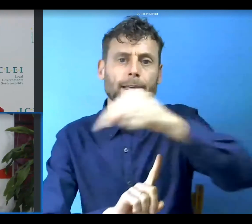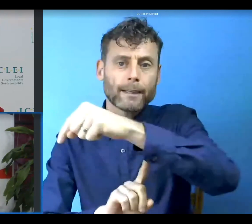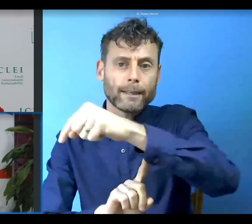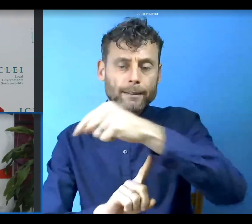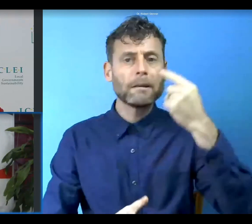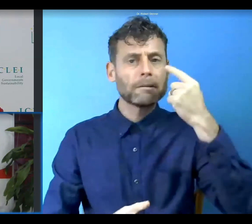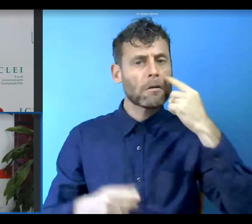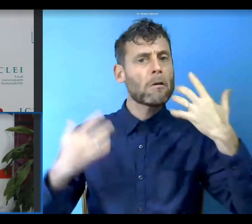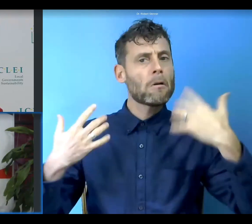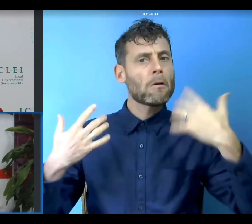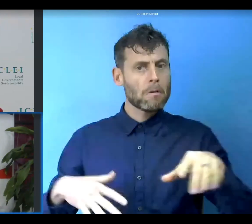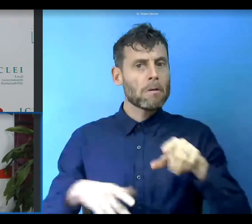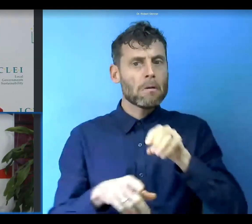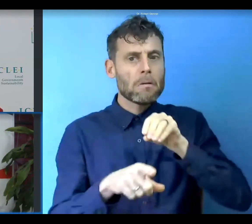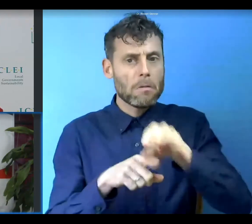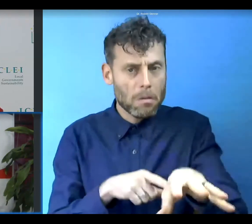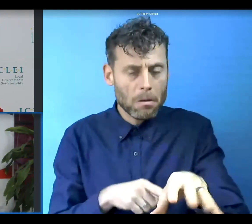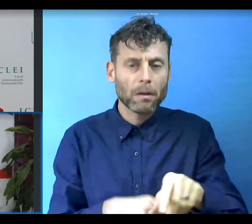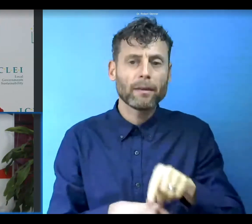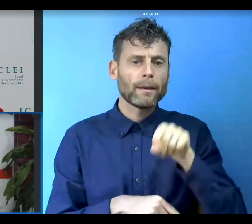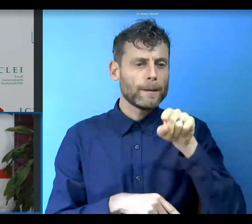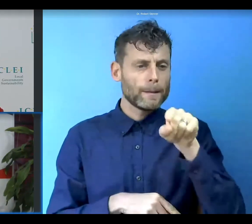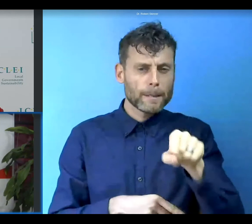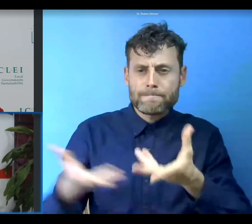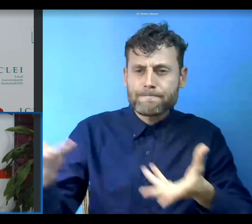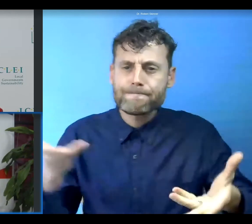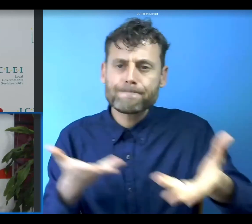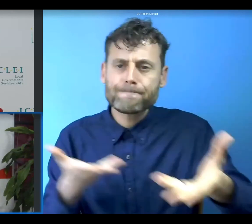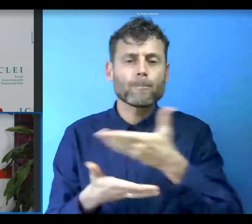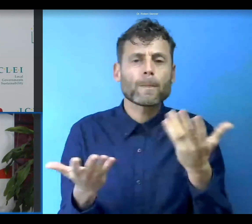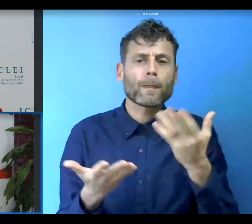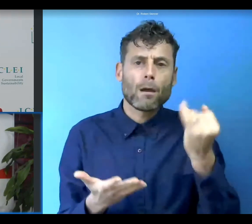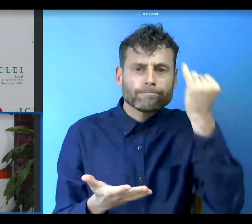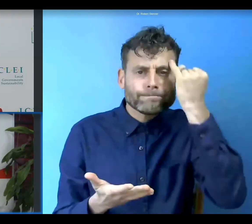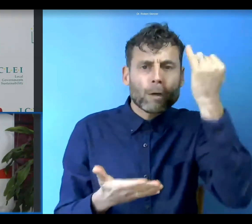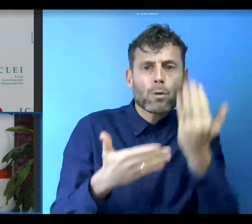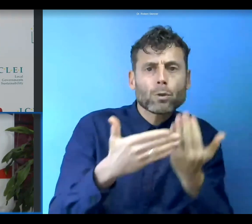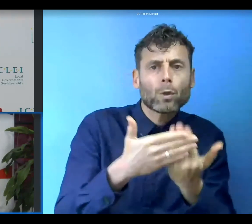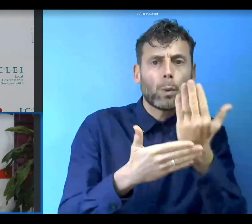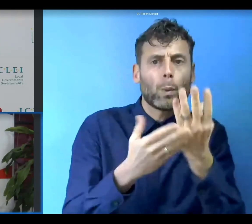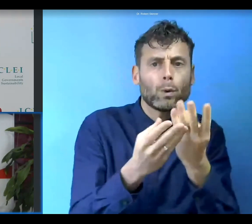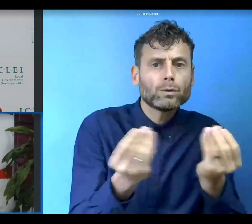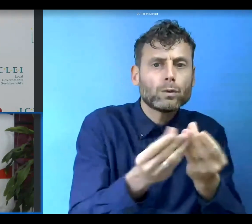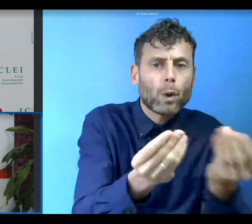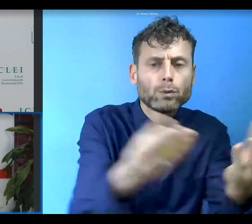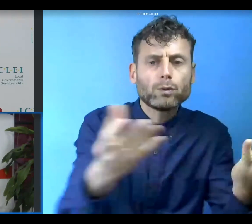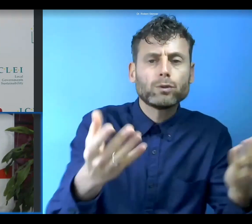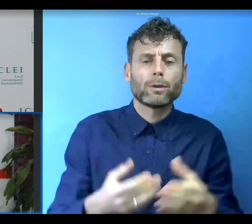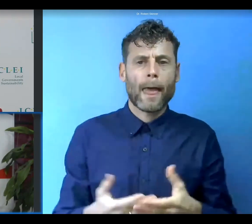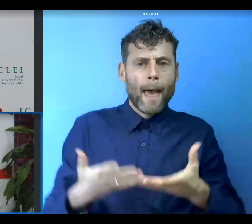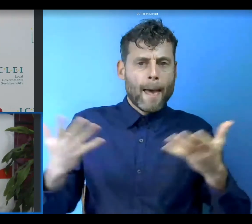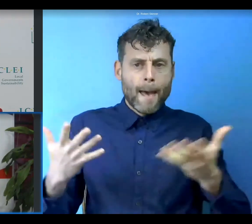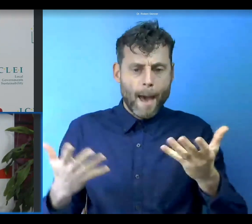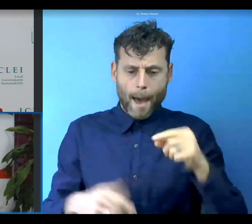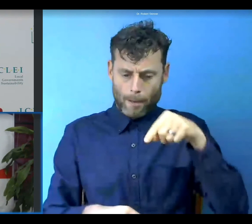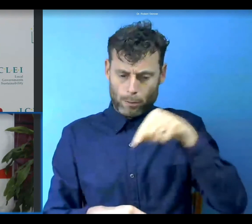where innovative solutions to new challenges, like the climate change one, have been designed, but in